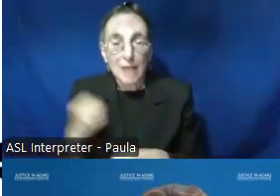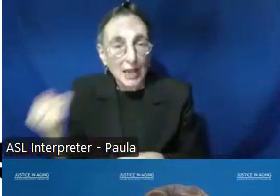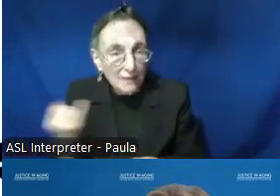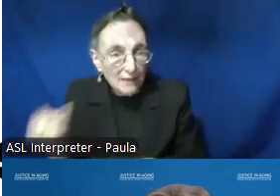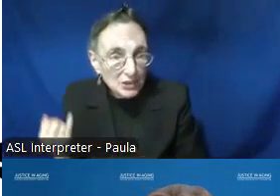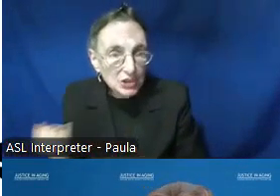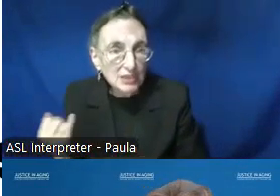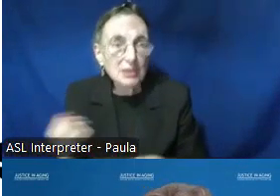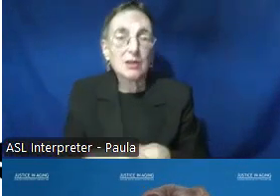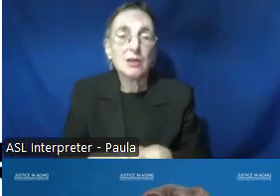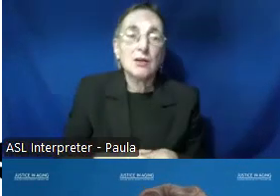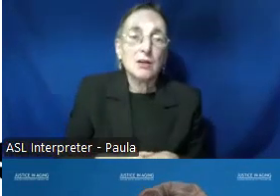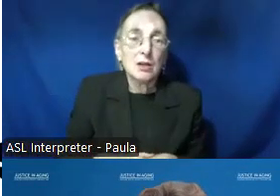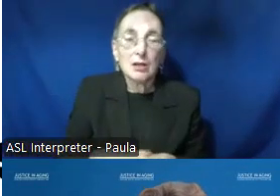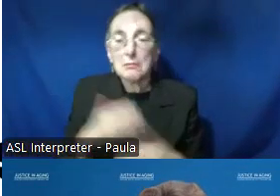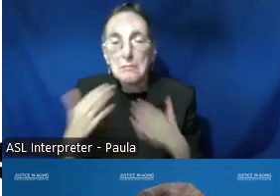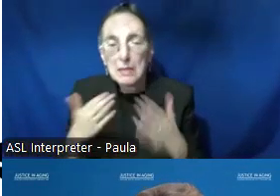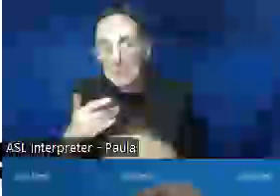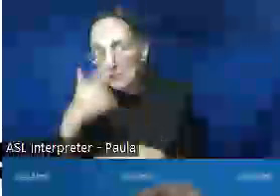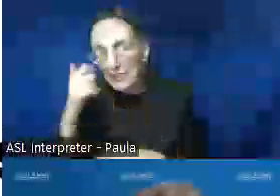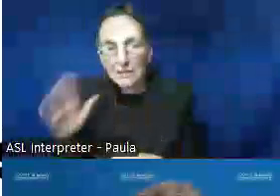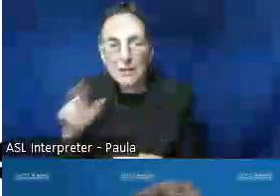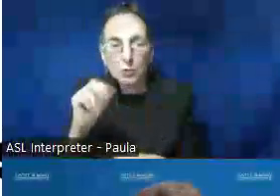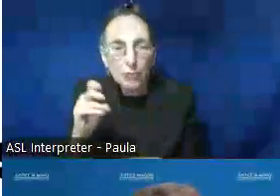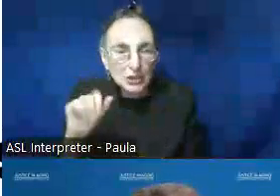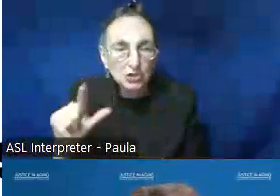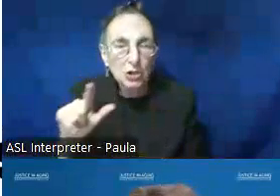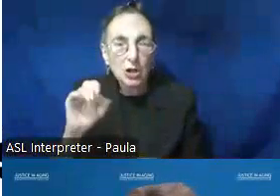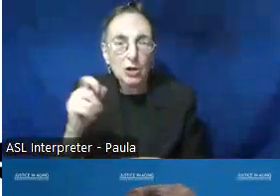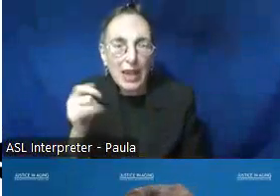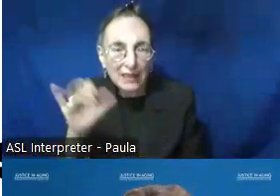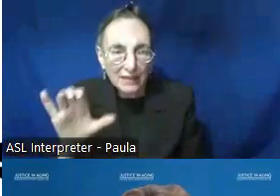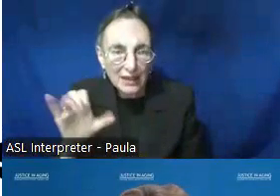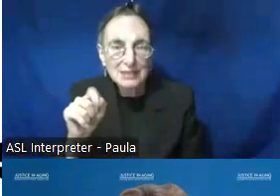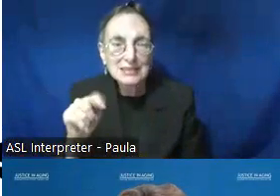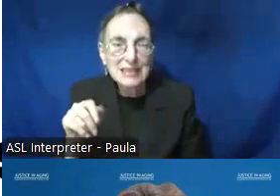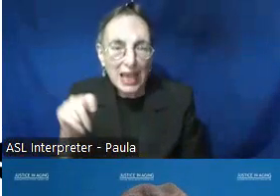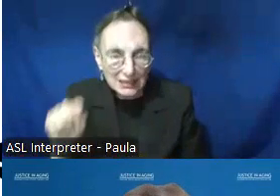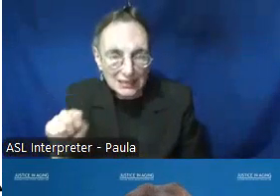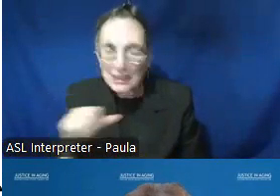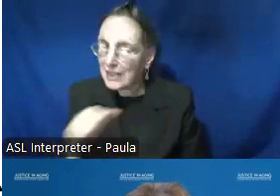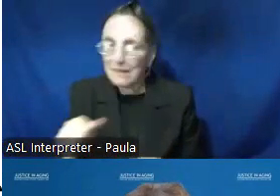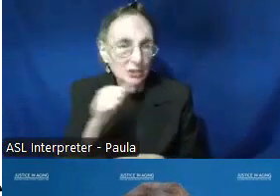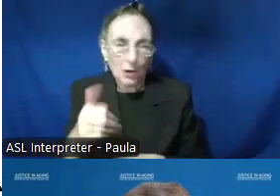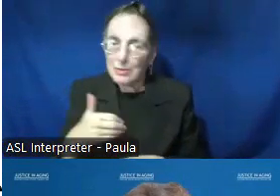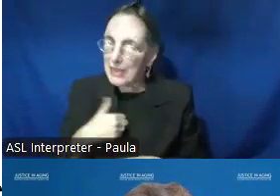isolation due to racial or ethnic status, and those facing housing instability. Next slide.